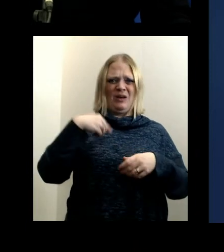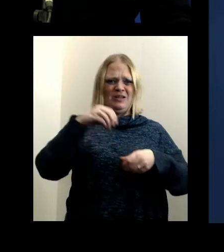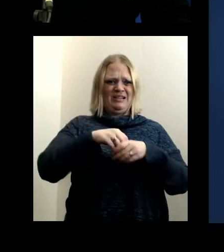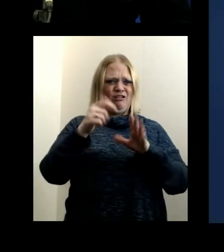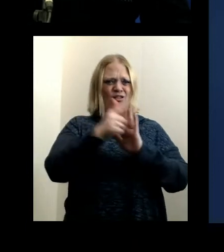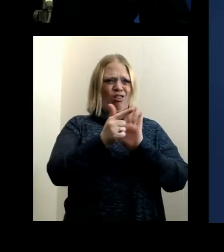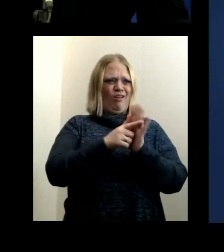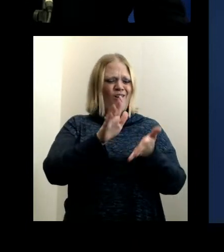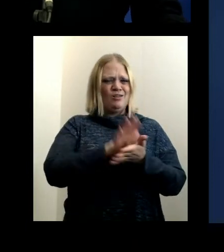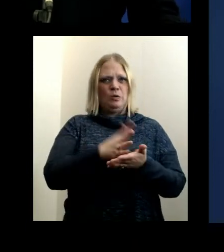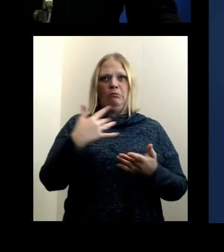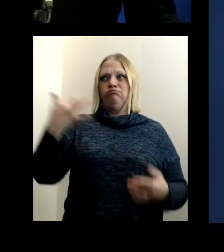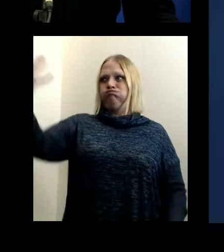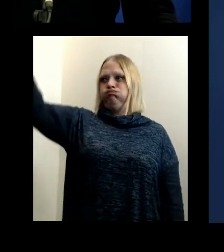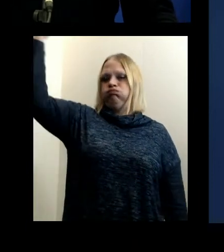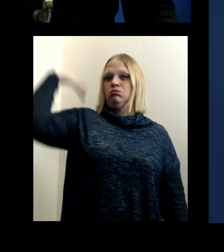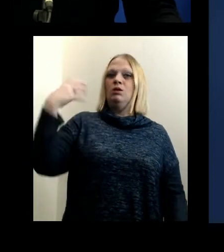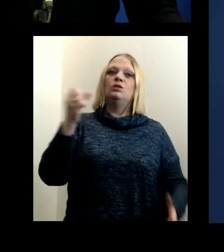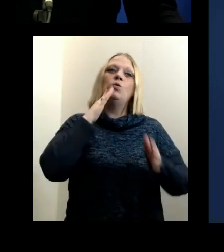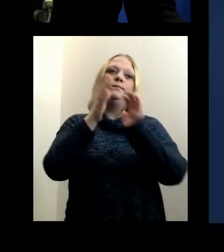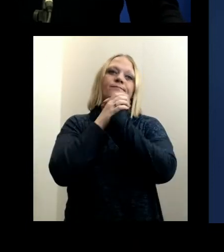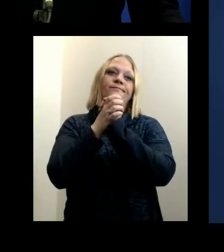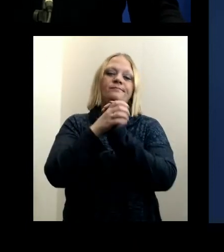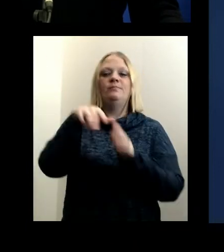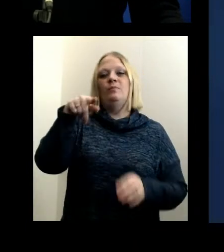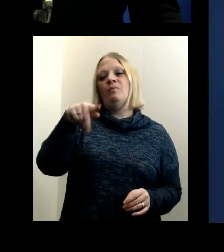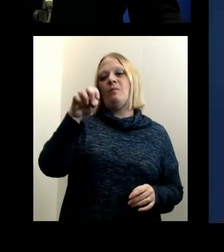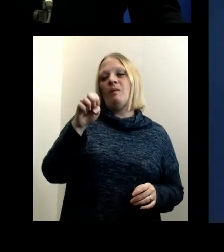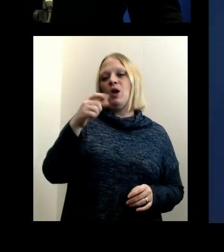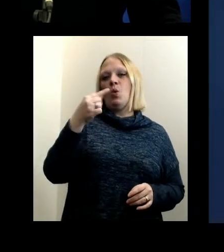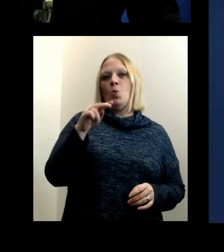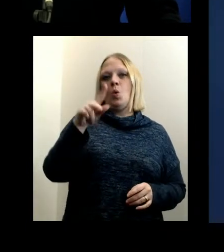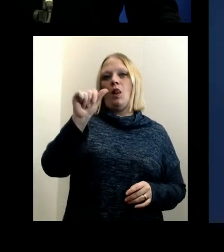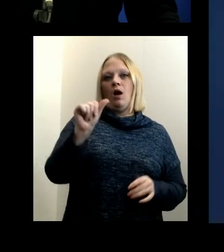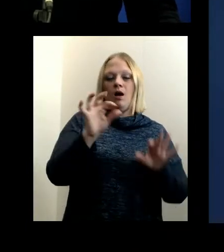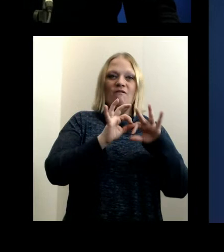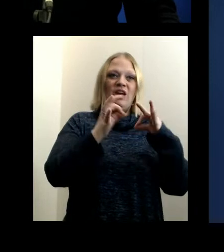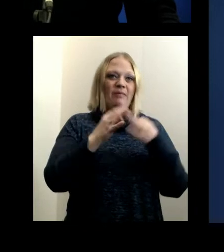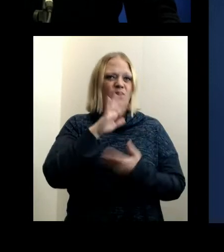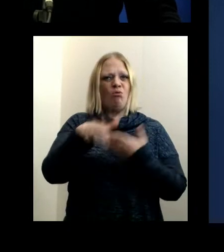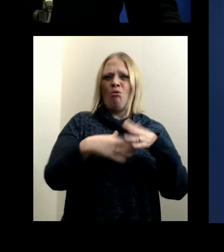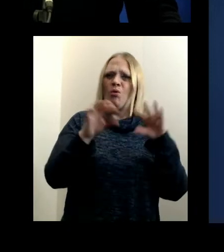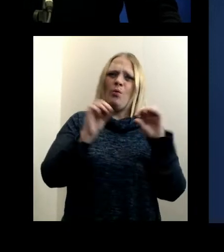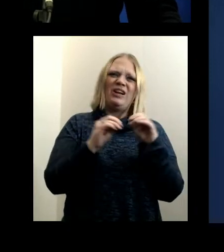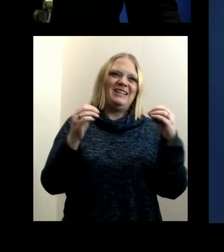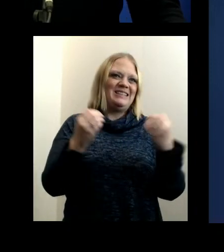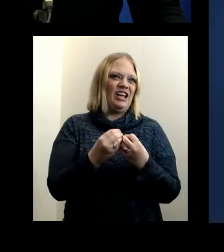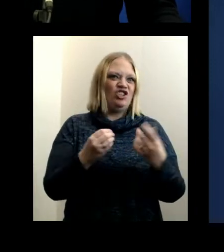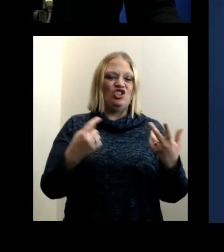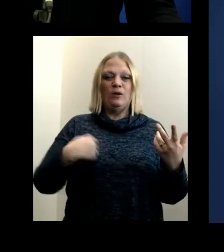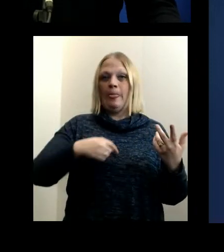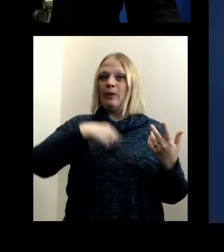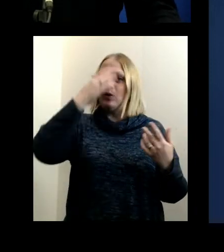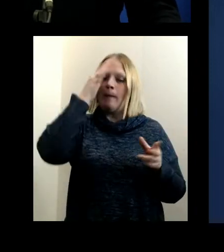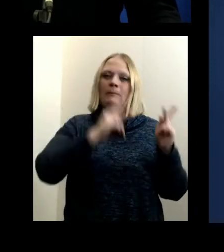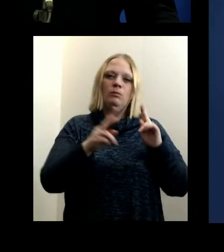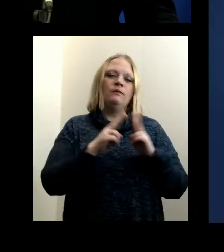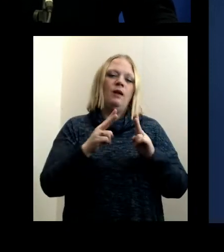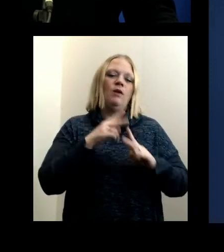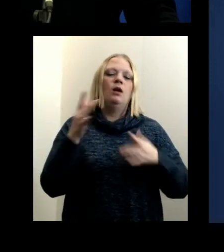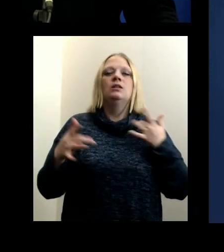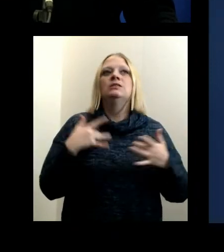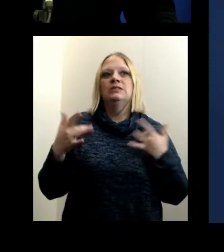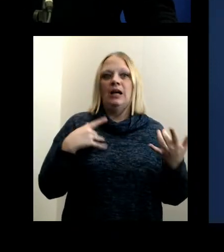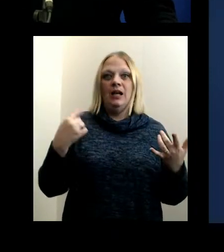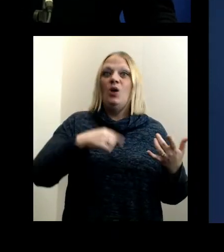We want to congratulate the Pagula family, the entire organization. We know people are very excited, and we know